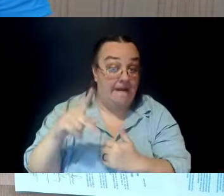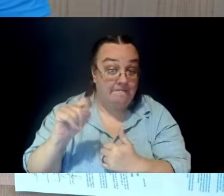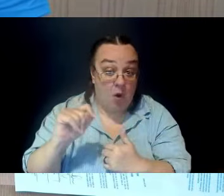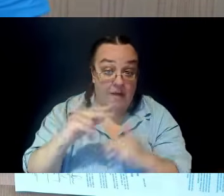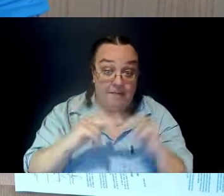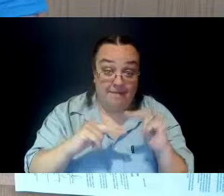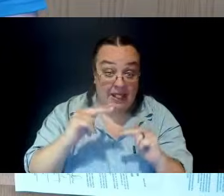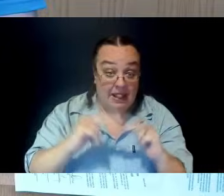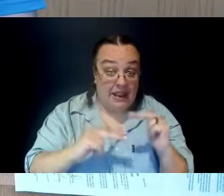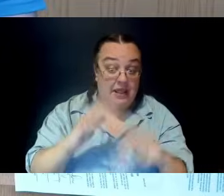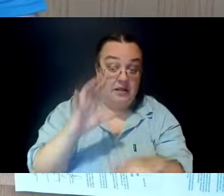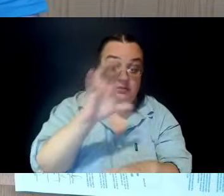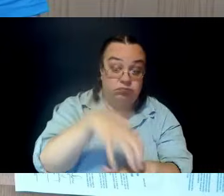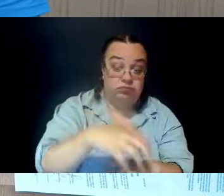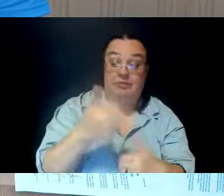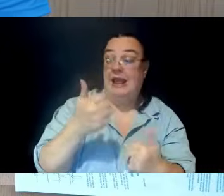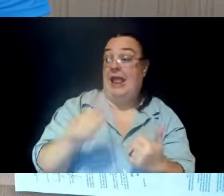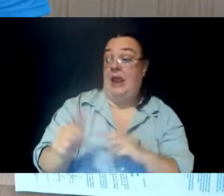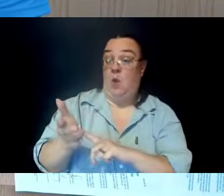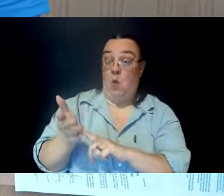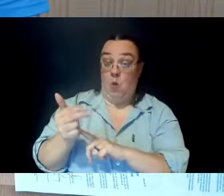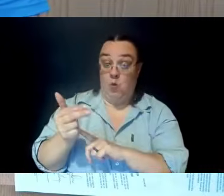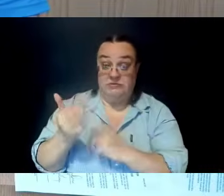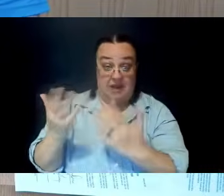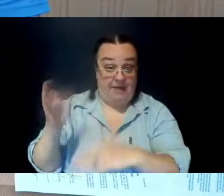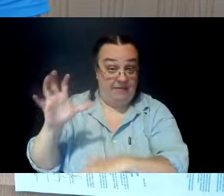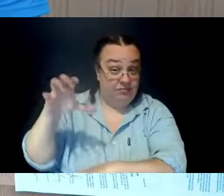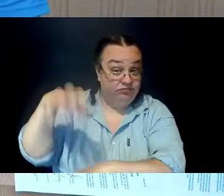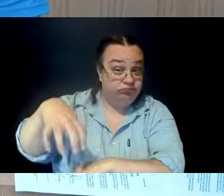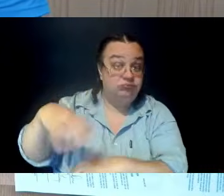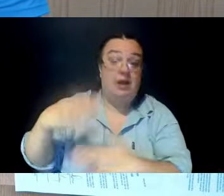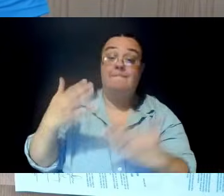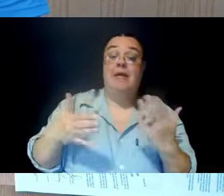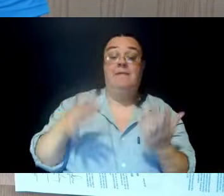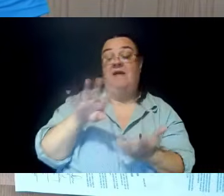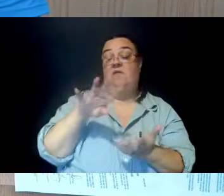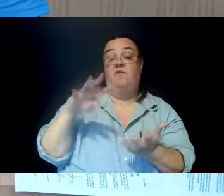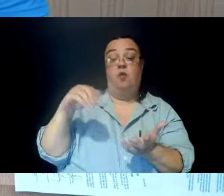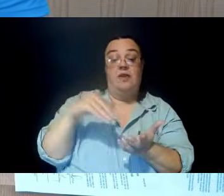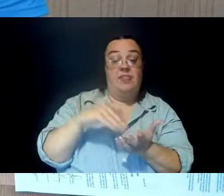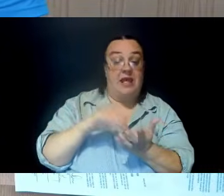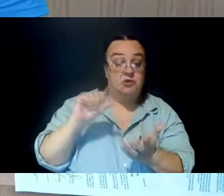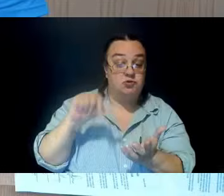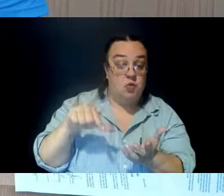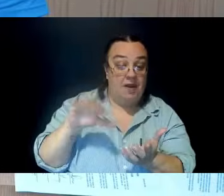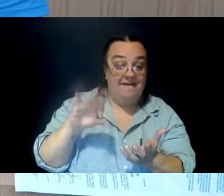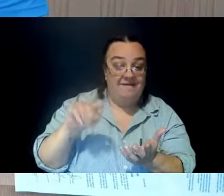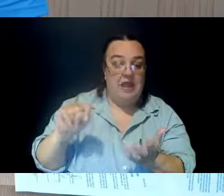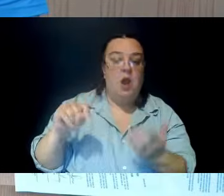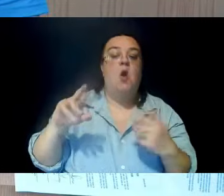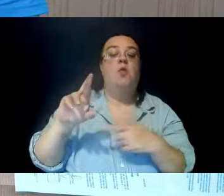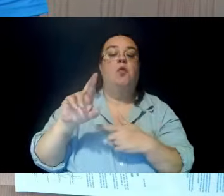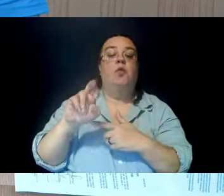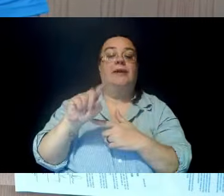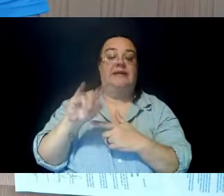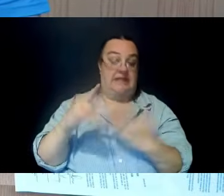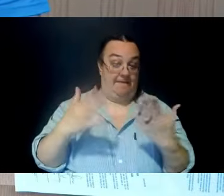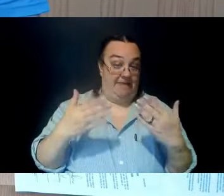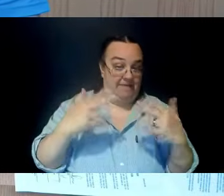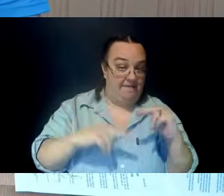any hotel that might be built, perhaps the 40,000 square feet of retail that might be built. And